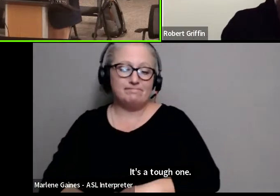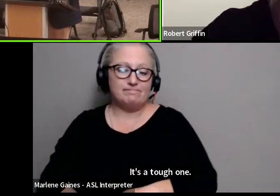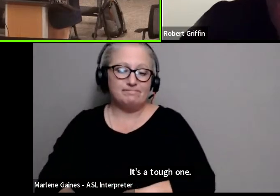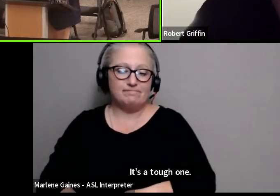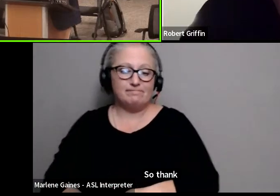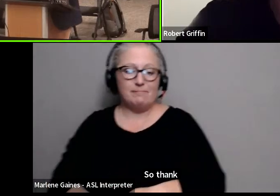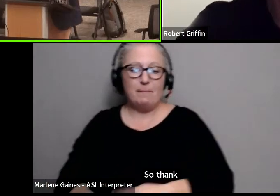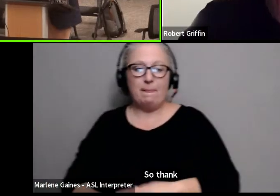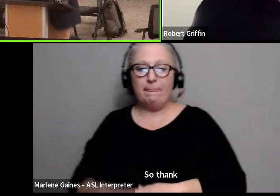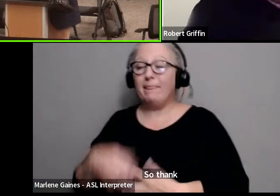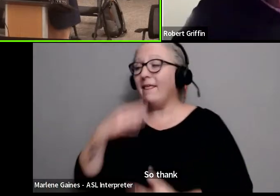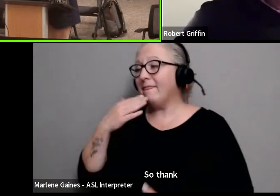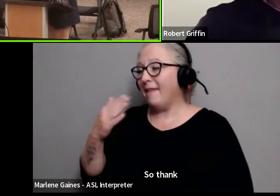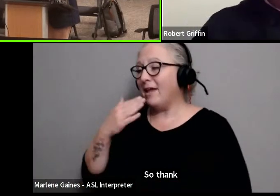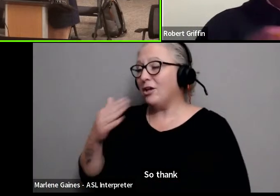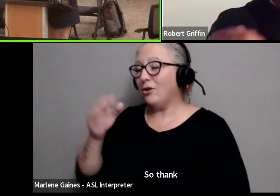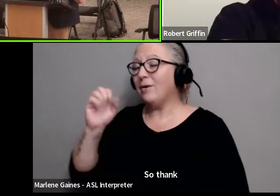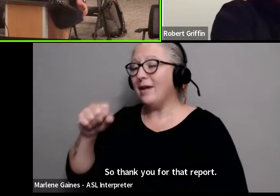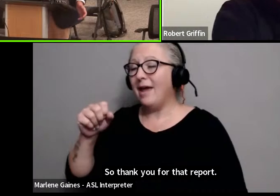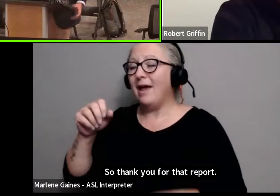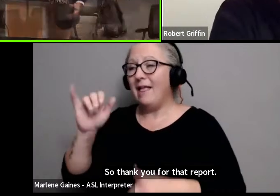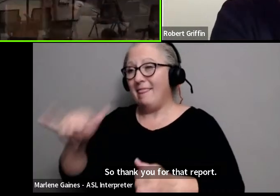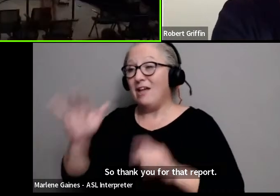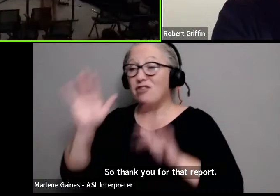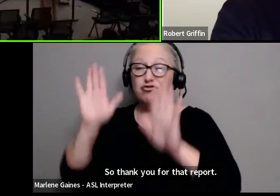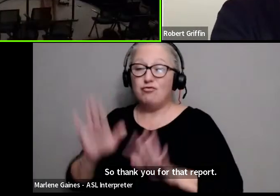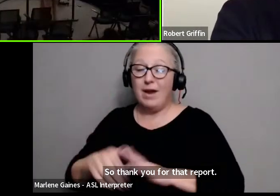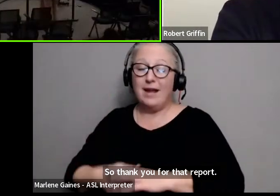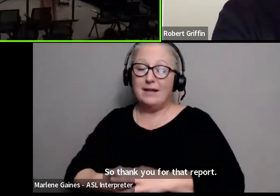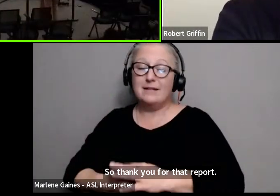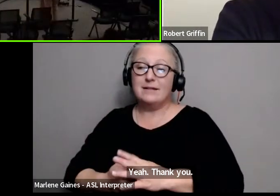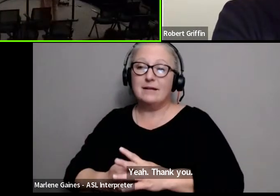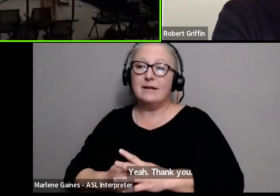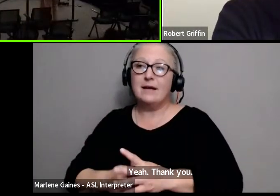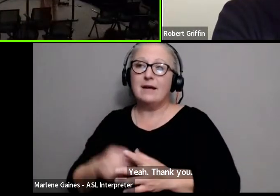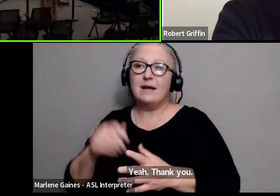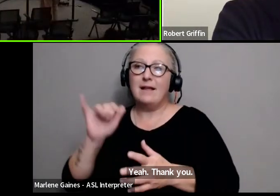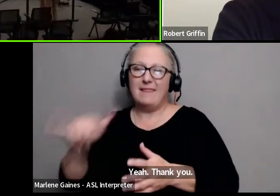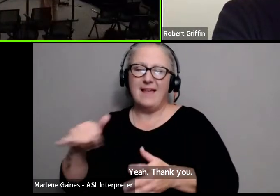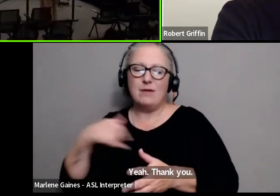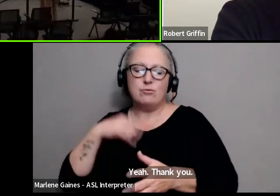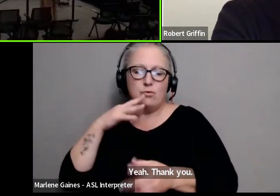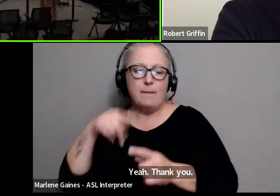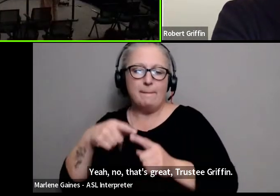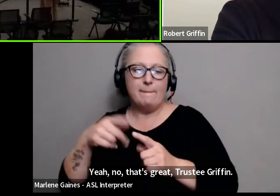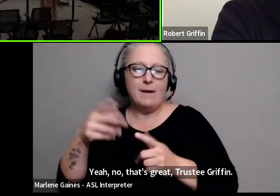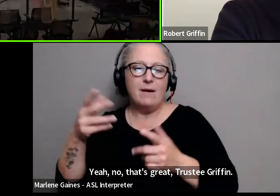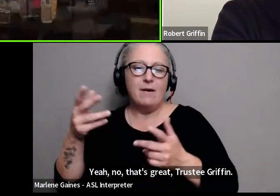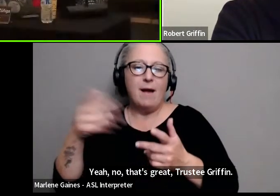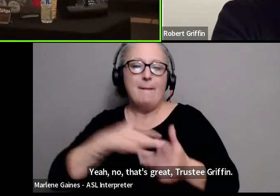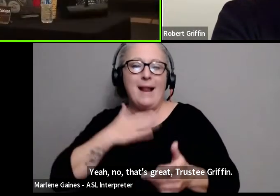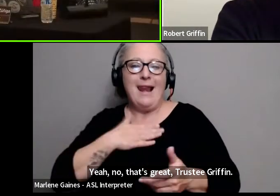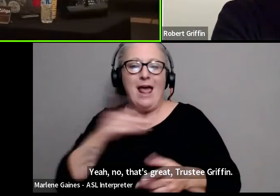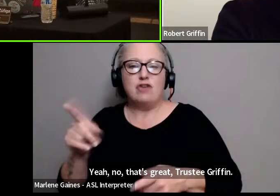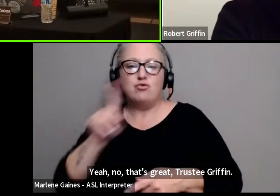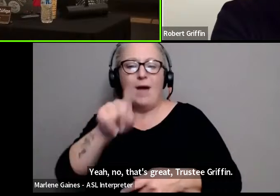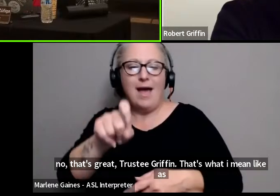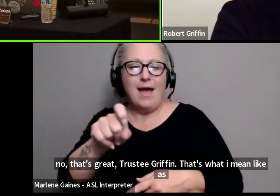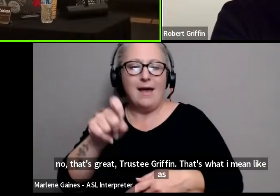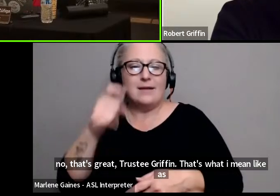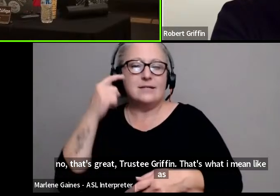Thank you. Yeah, no, that's great, Trustee Griffin. That's what I mean. Like, as I'm glad you asked